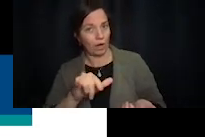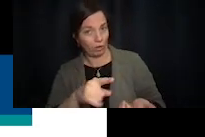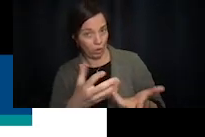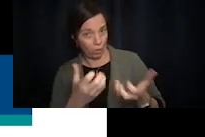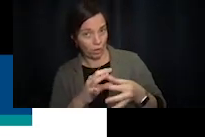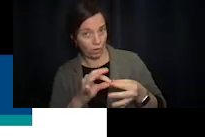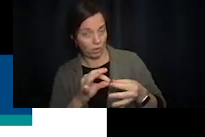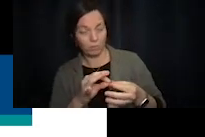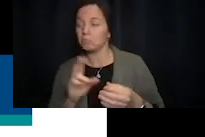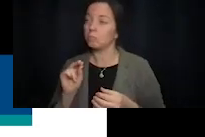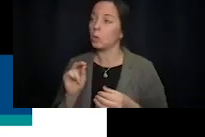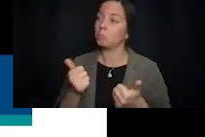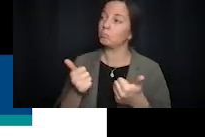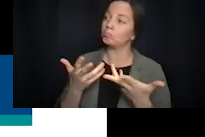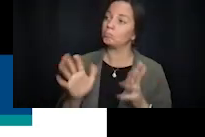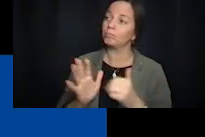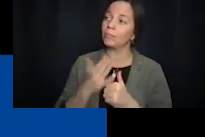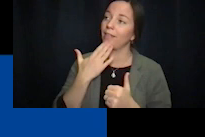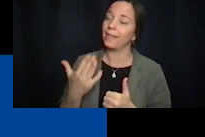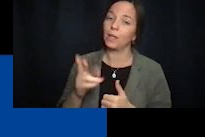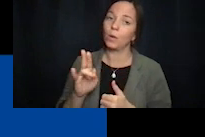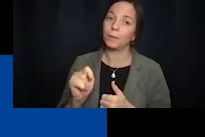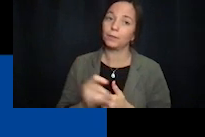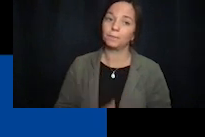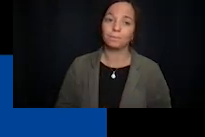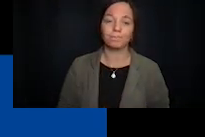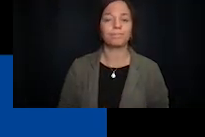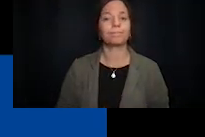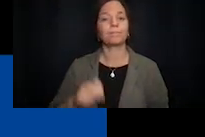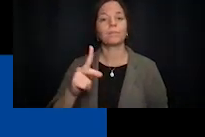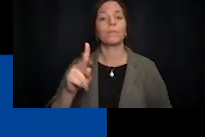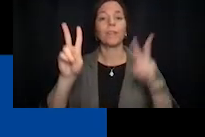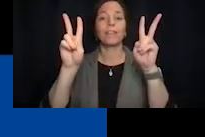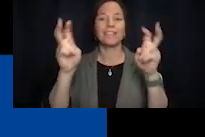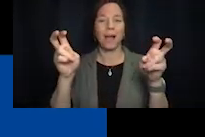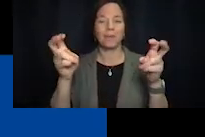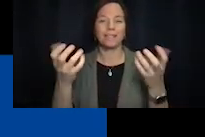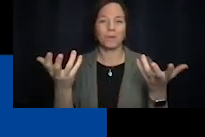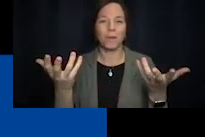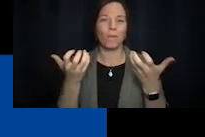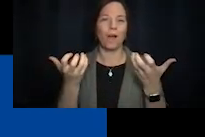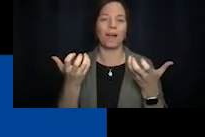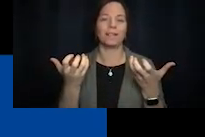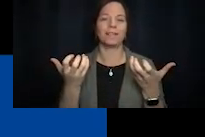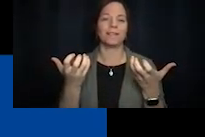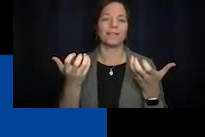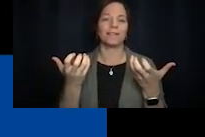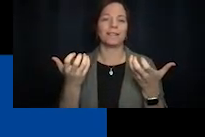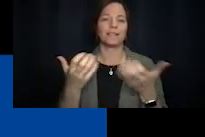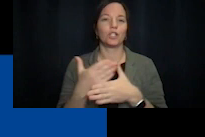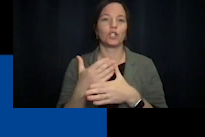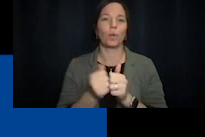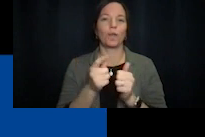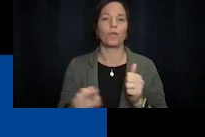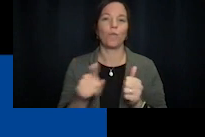really well. Thanks, Robert. All right, the topics that we want to share with you